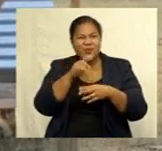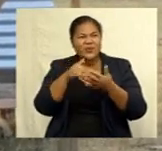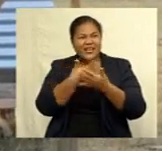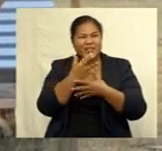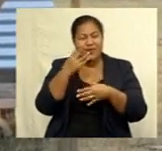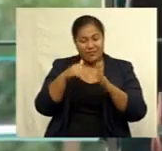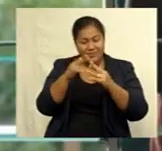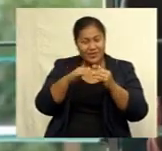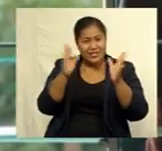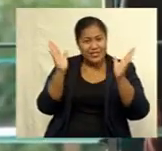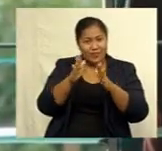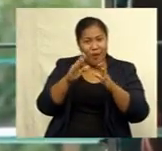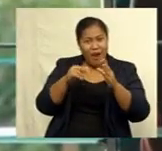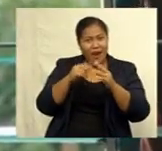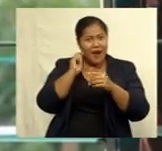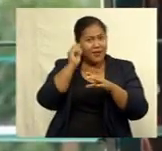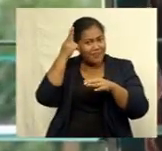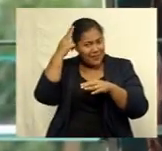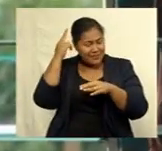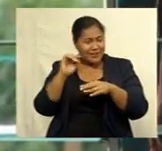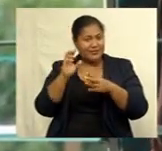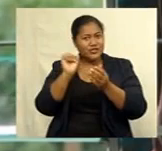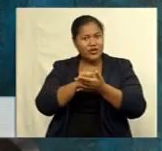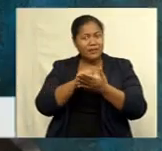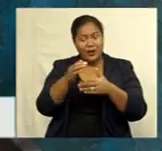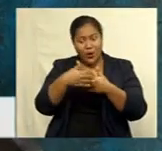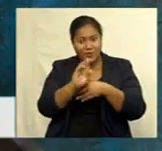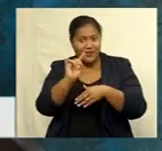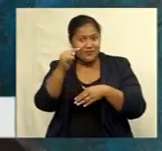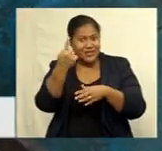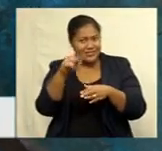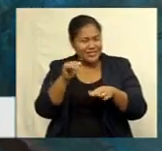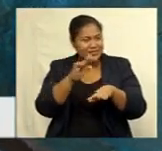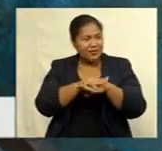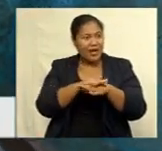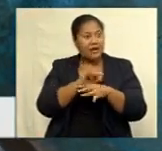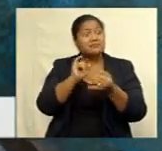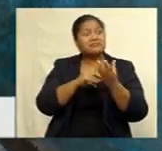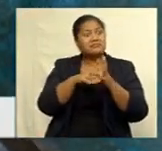small barbershop, but since its opening on the 1st of this month, Shamir has